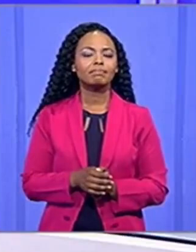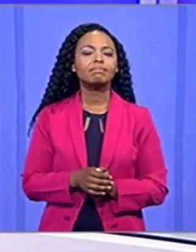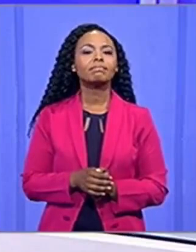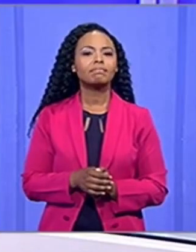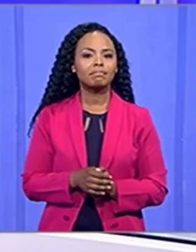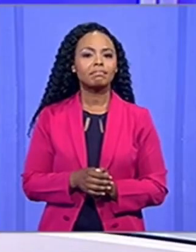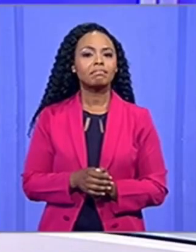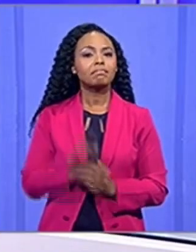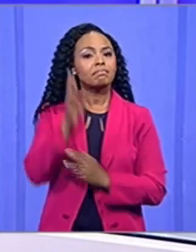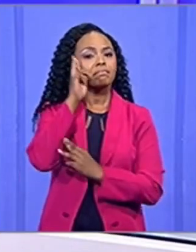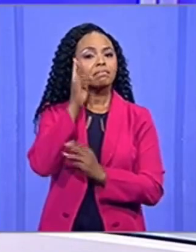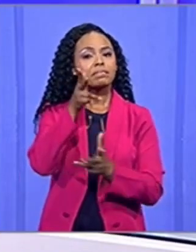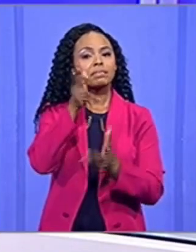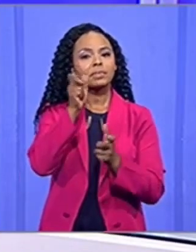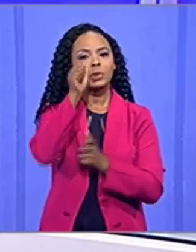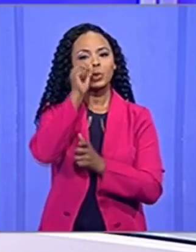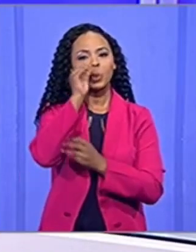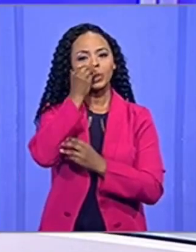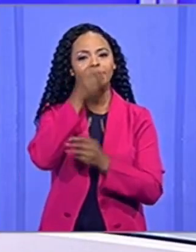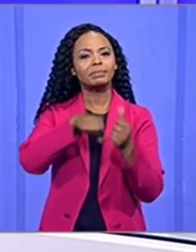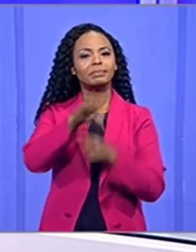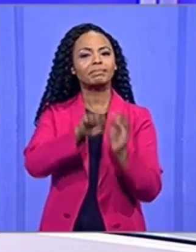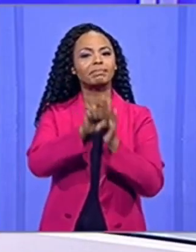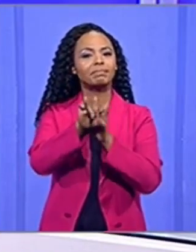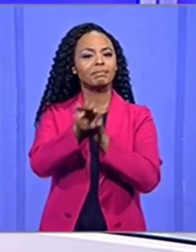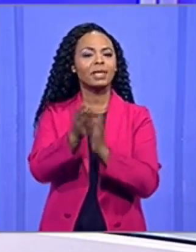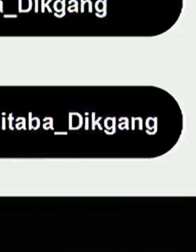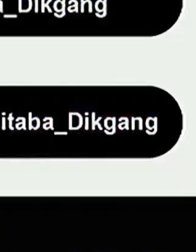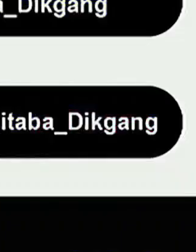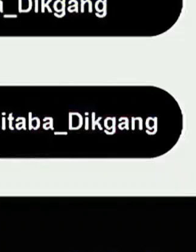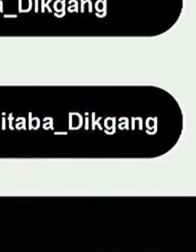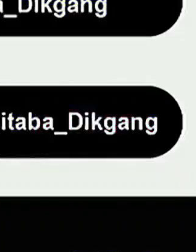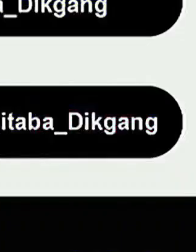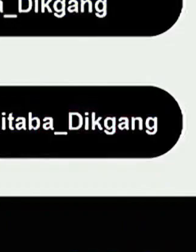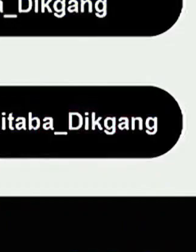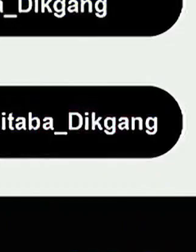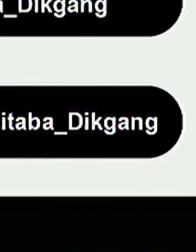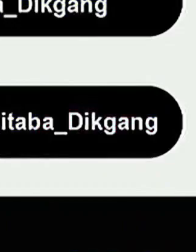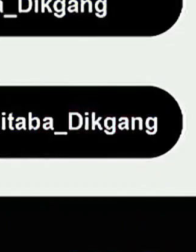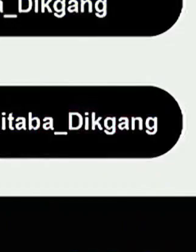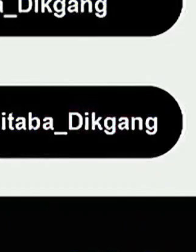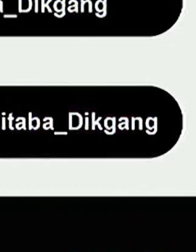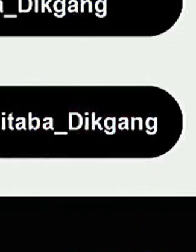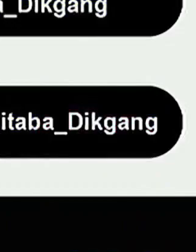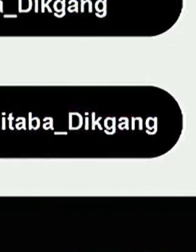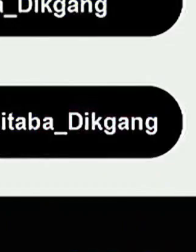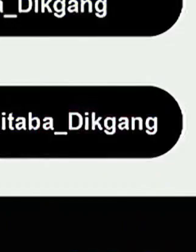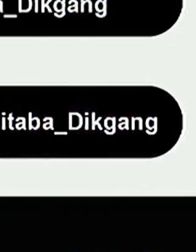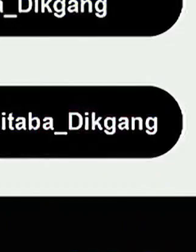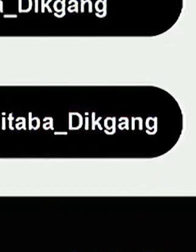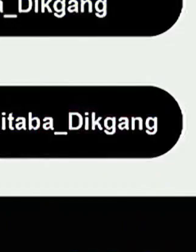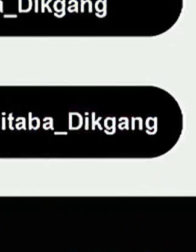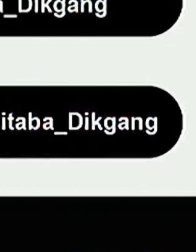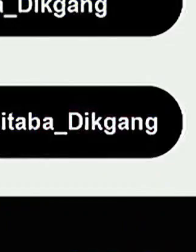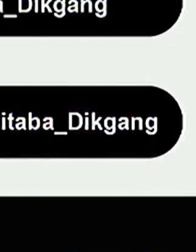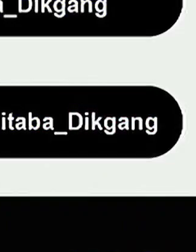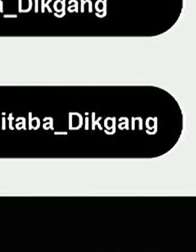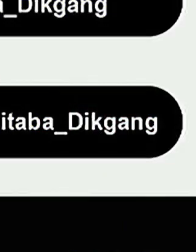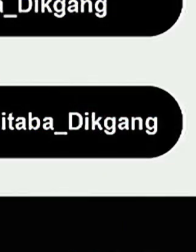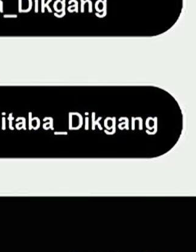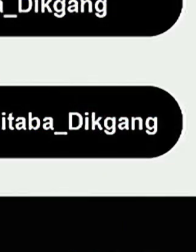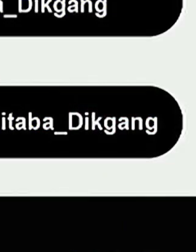Mogaetso gopola gore dikgang tsa rona di a bonwa mo mafaratlhatlheng a ditlhaeletsano a jaaka X, YouTube, Facebook le WhatsApp. Dikgang tse di latelang